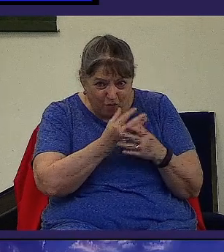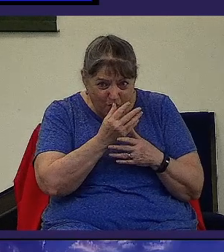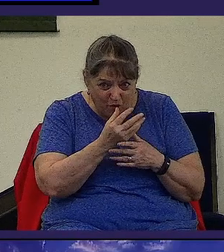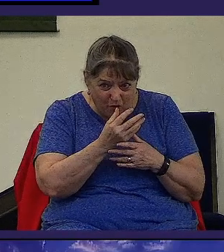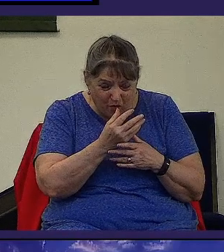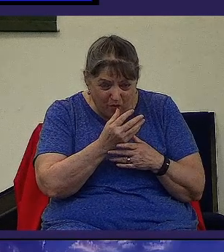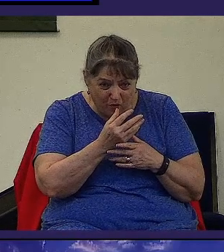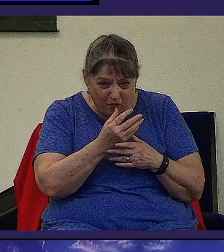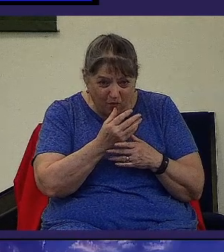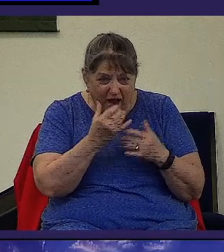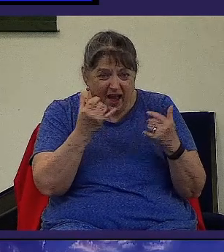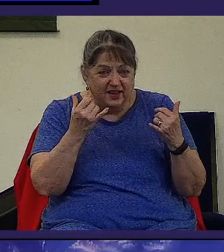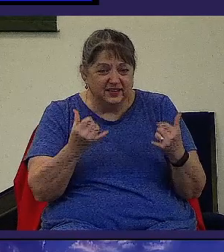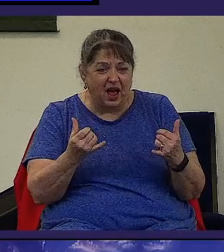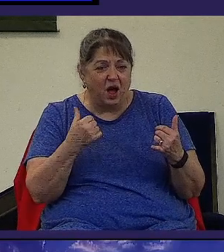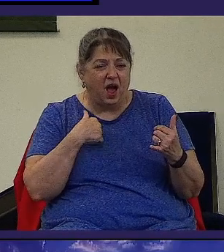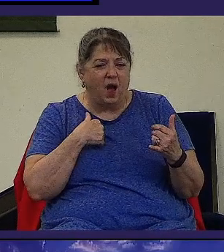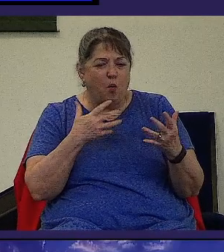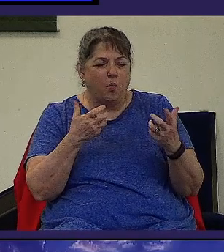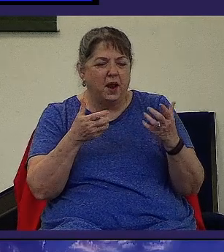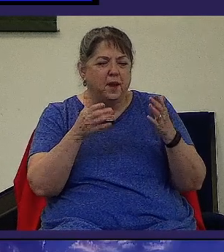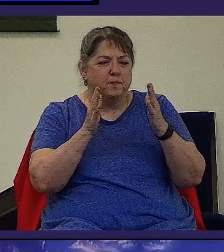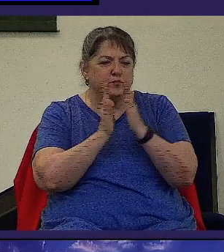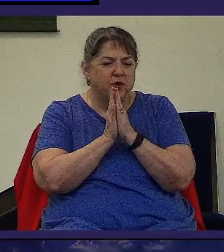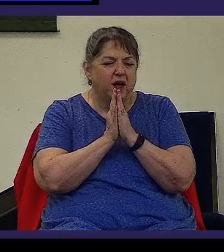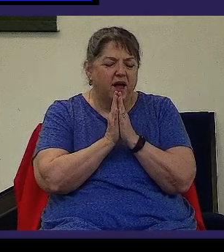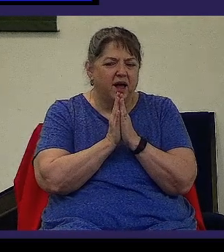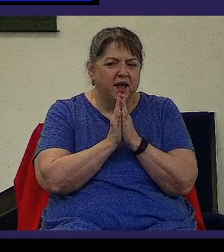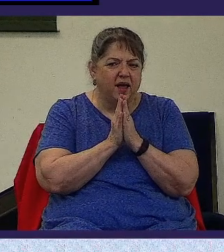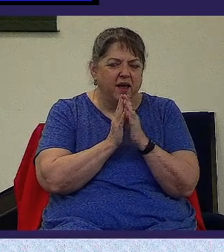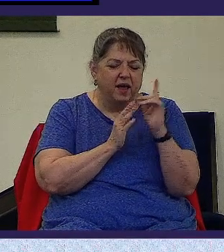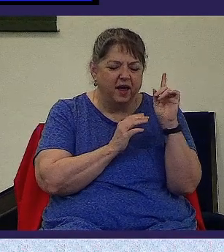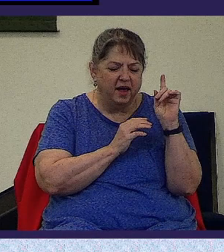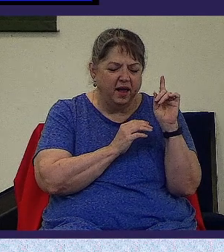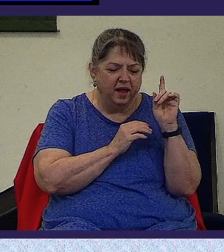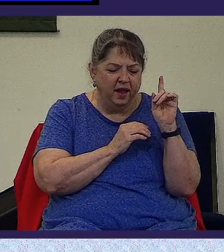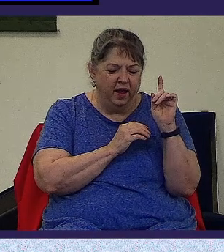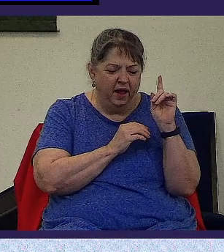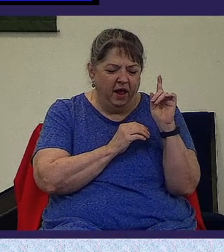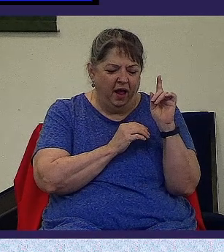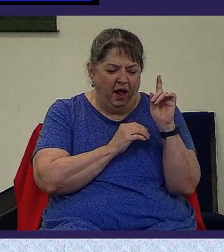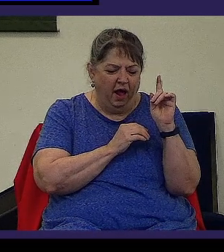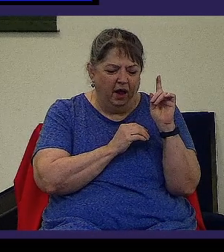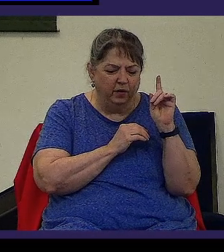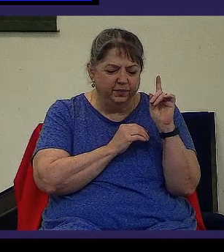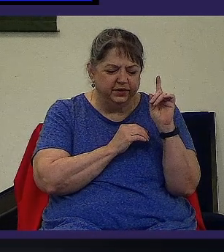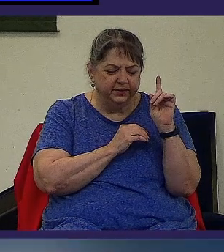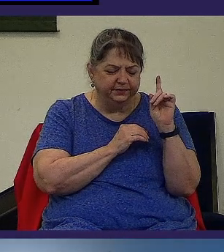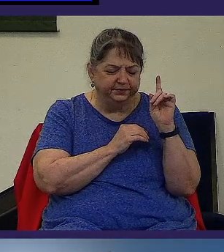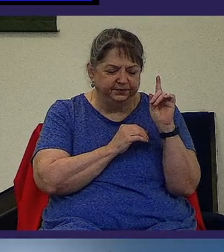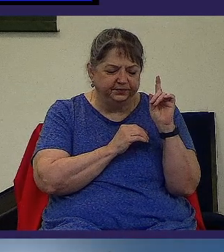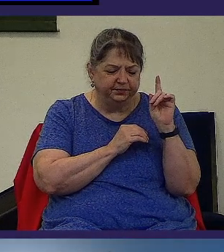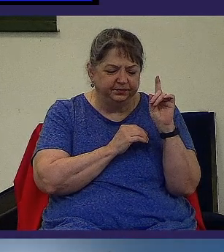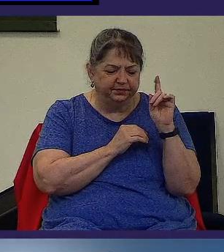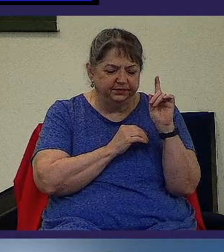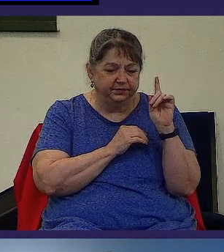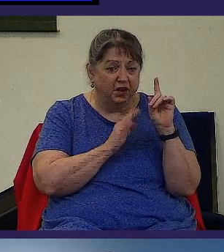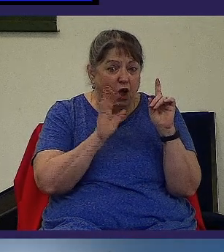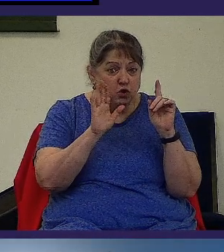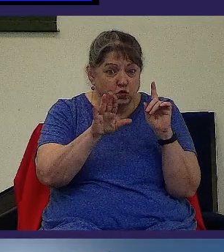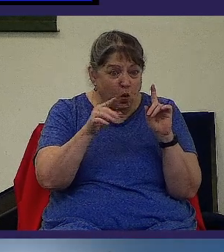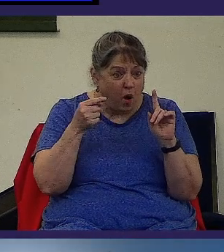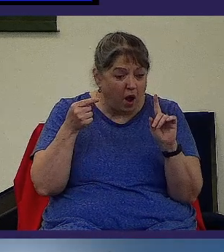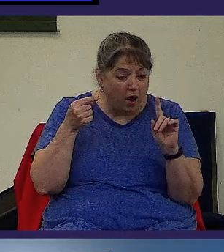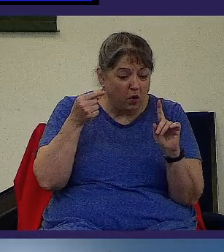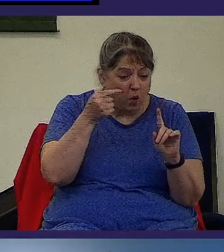want to open up in prayer this morning as we'll entitle this message and it's up on the screen right now achieving our goals achieving your